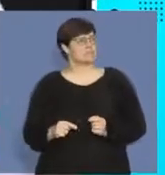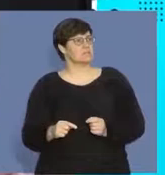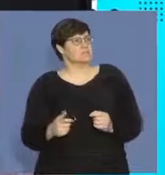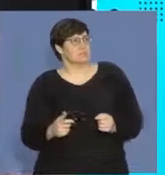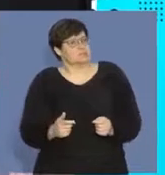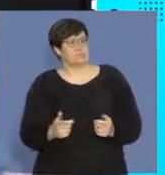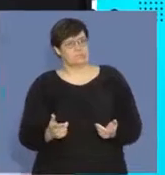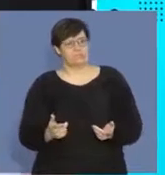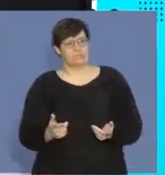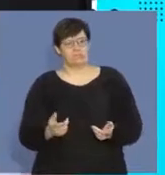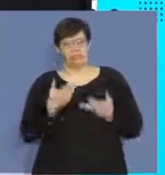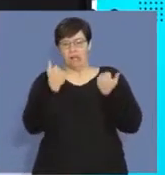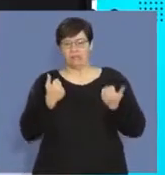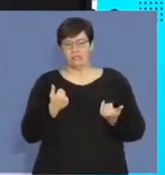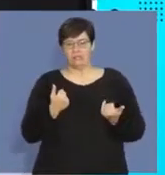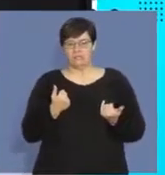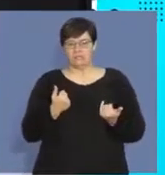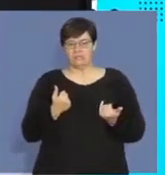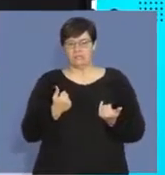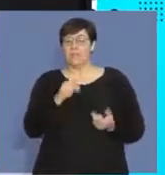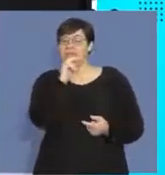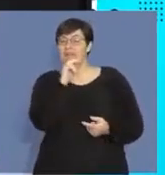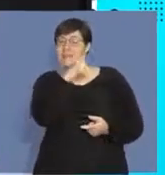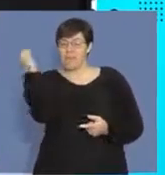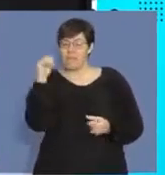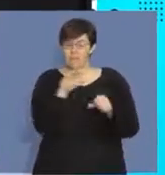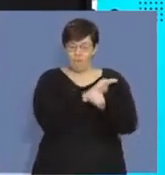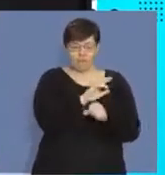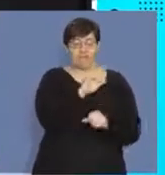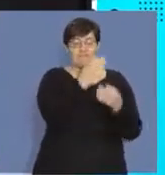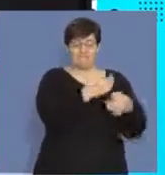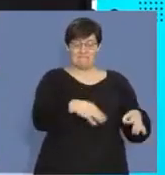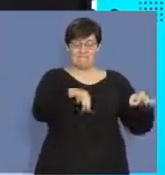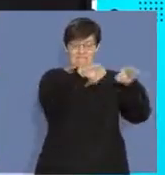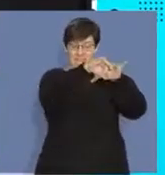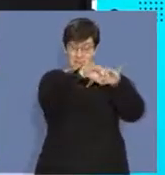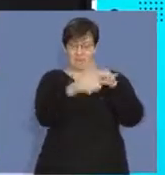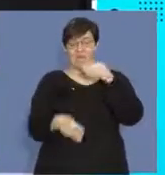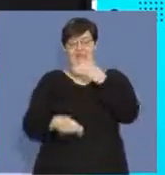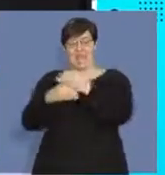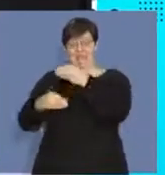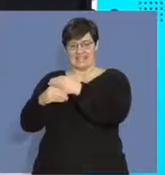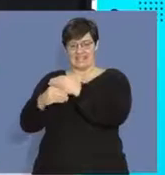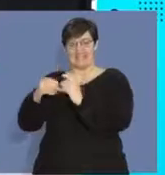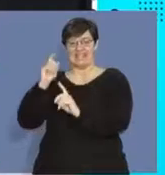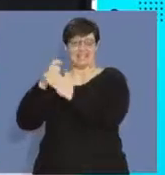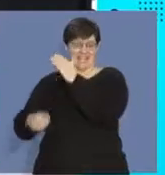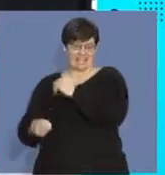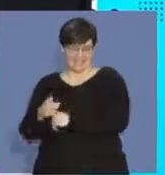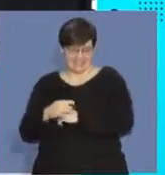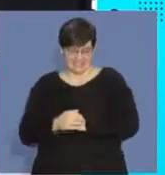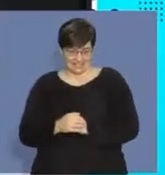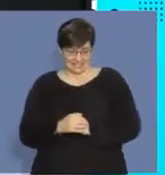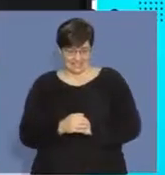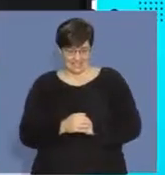you'll be surprised they don't actually know that. It's a value added tax. Right, at this chart, it's important to mention